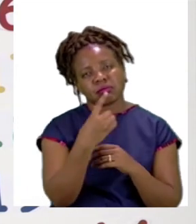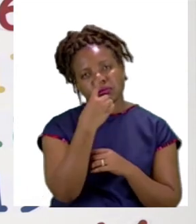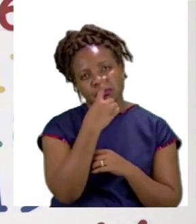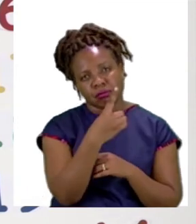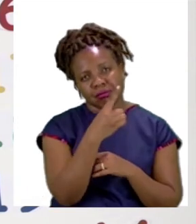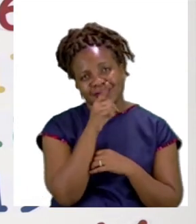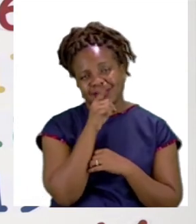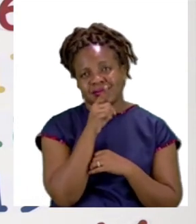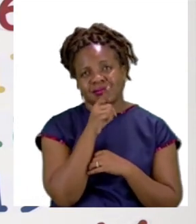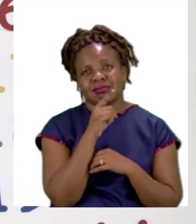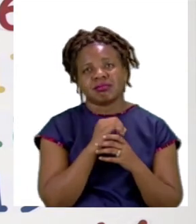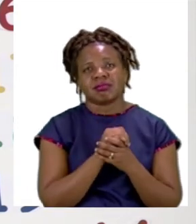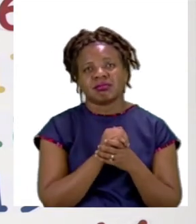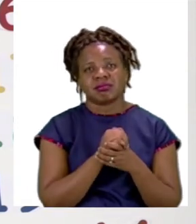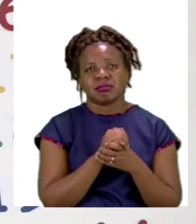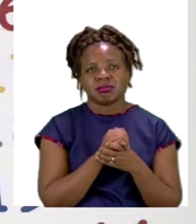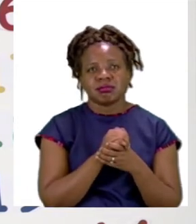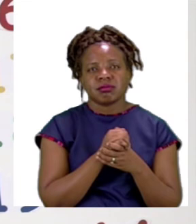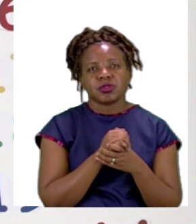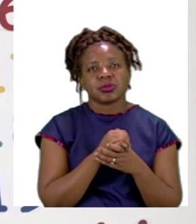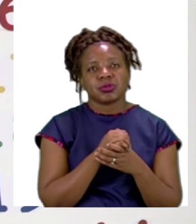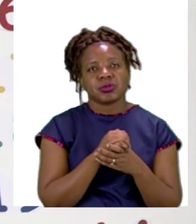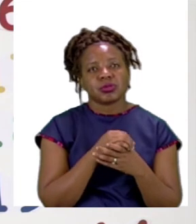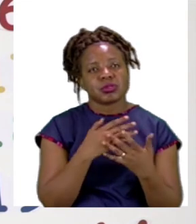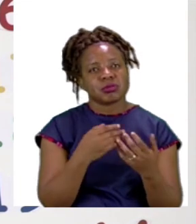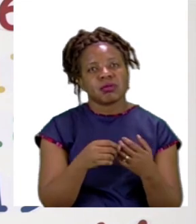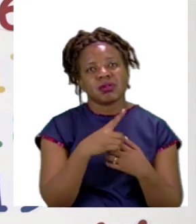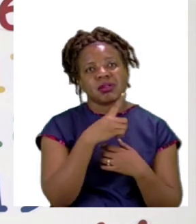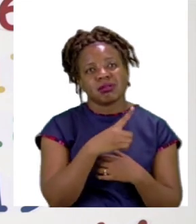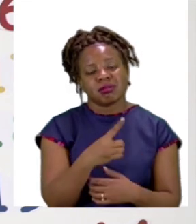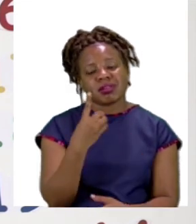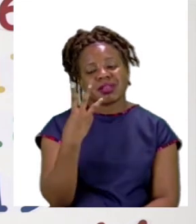to remember that he has one more. So it becomes